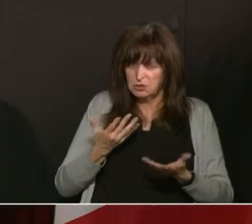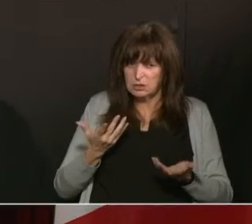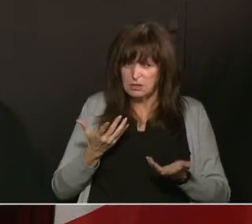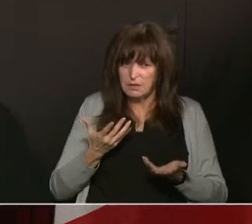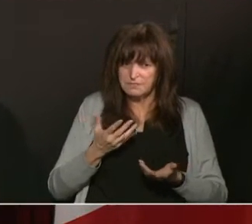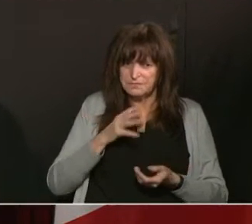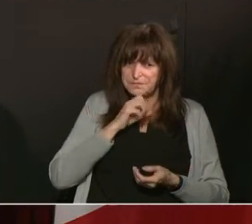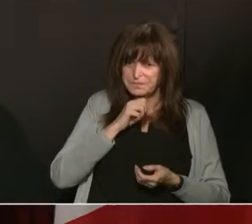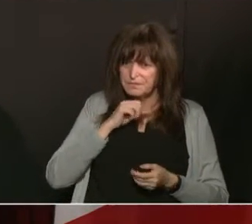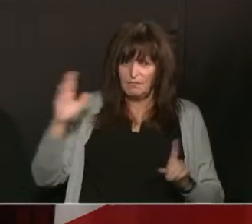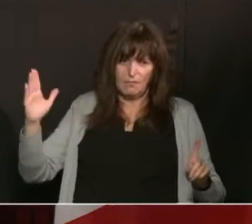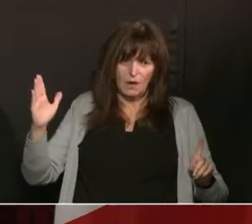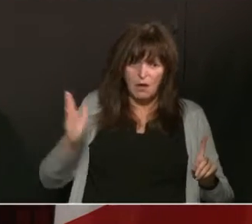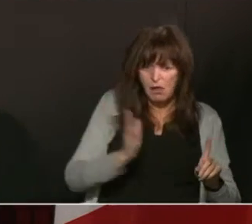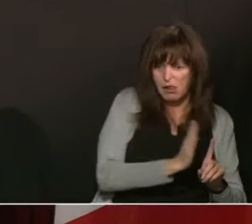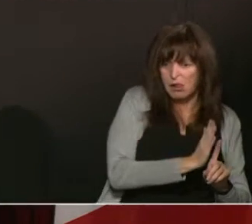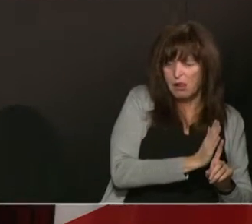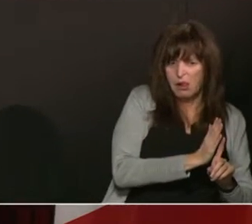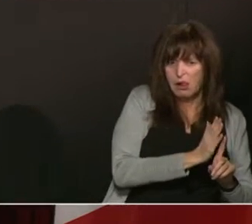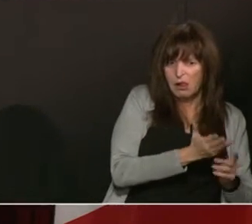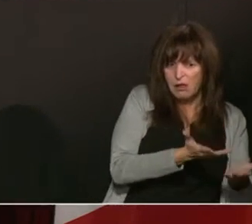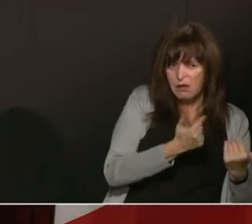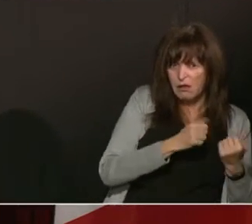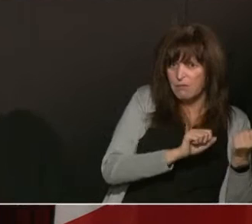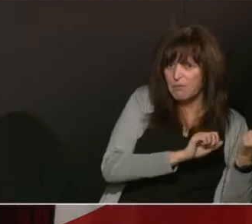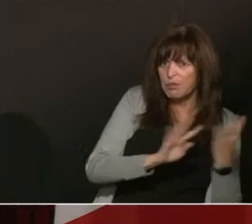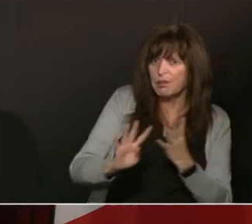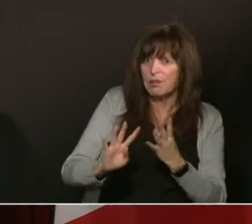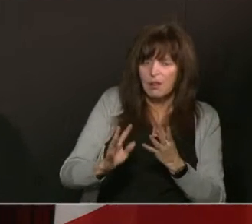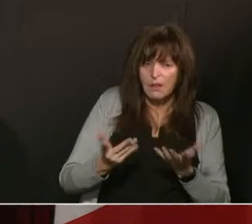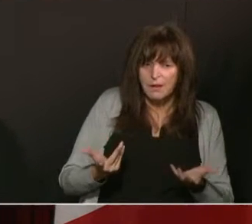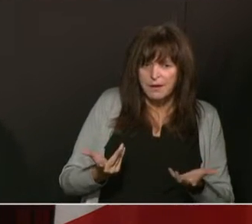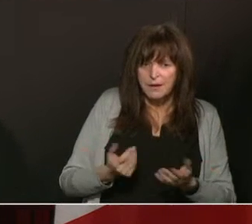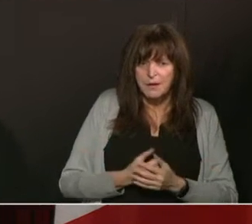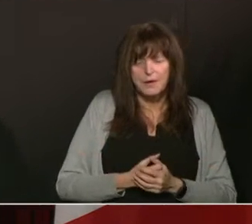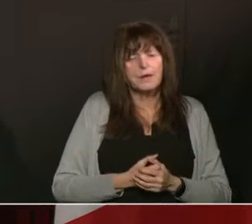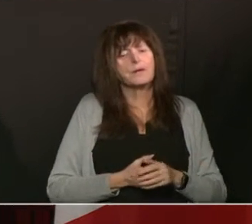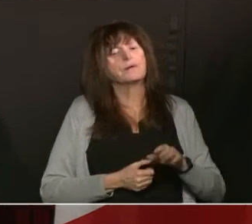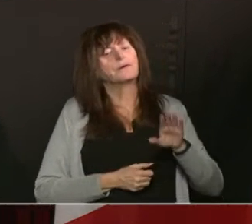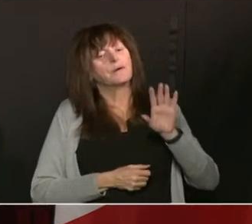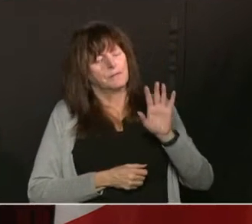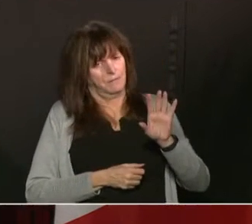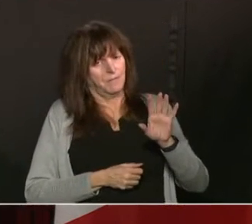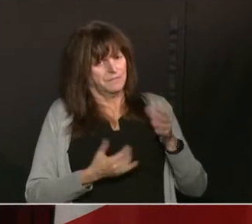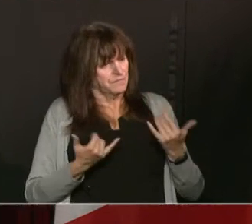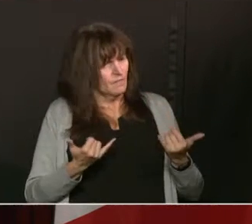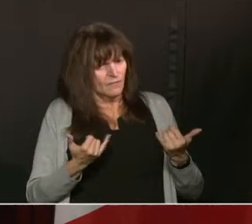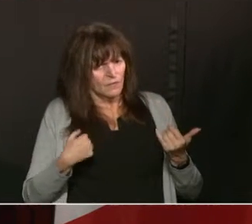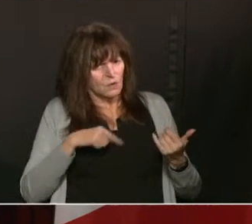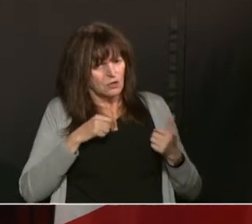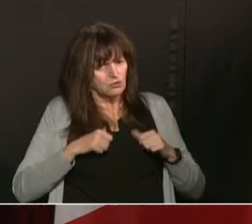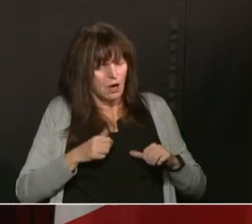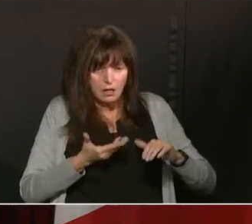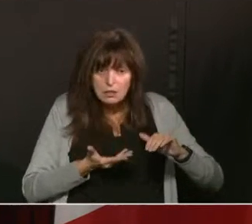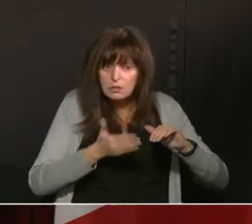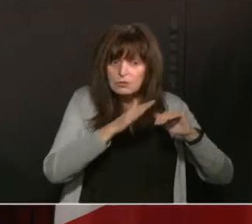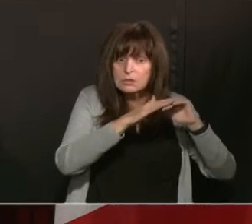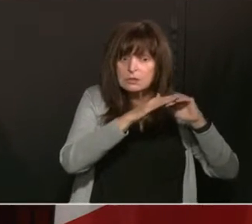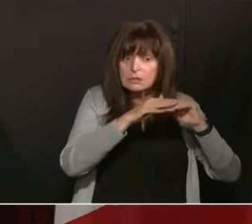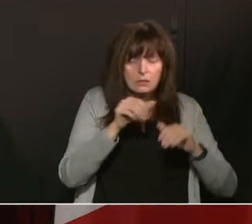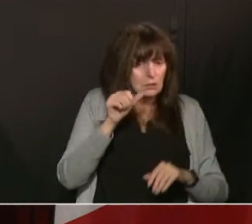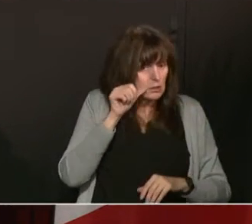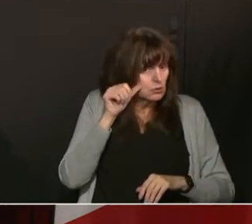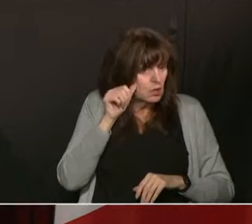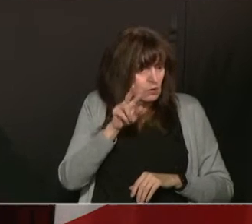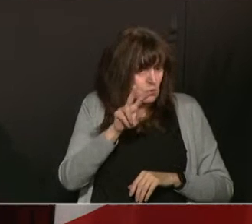I think we're trying to increase capacity, and as I've said, I think immunizing 206,000 individuals yesterday is brilliant. I